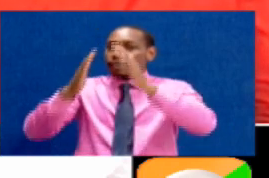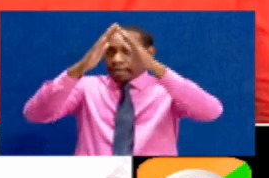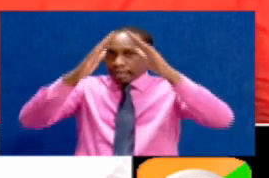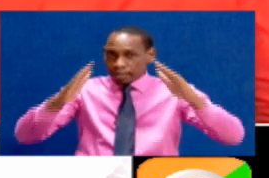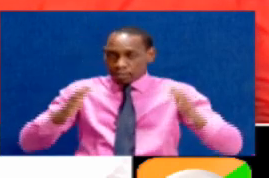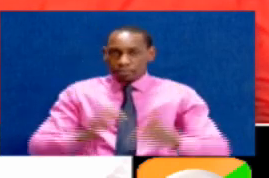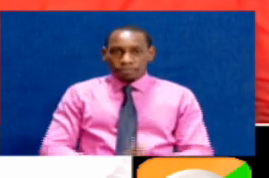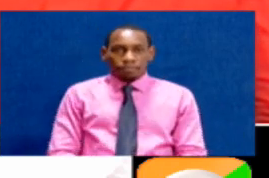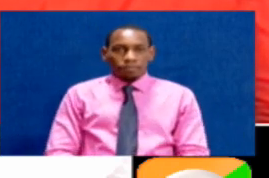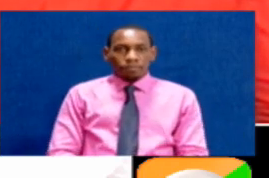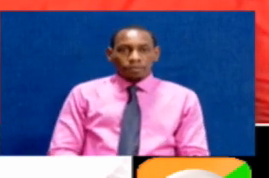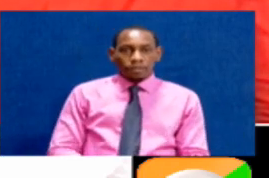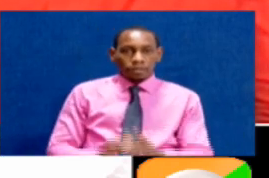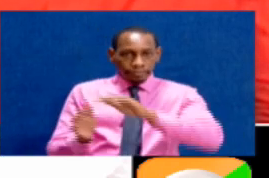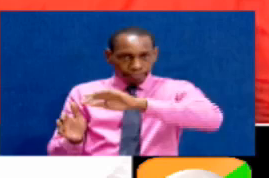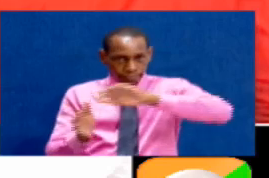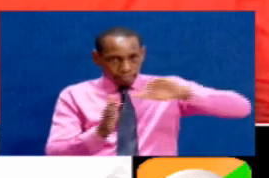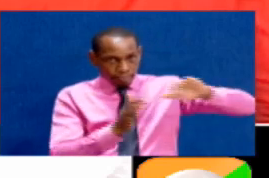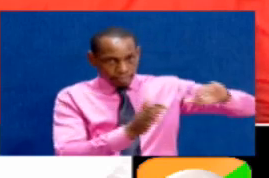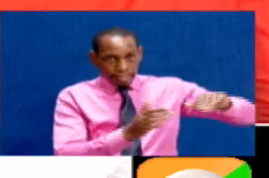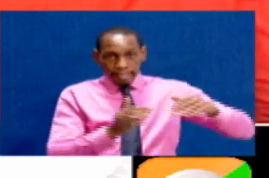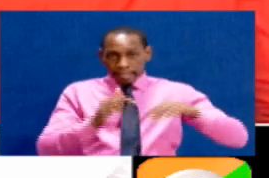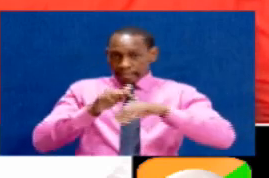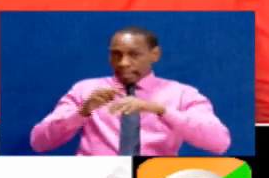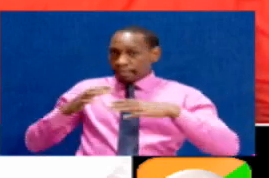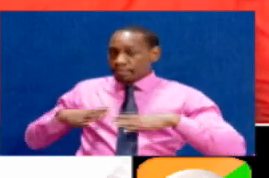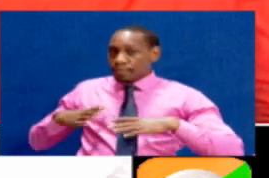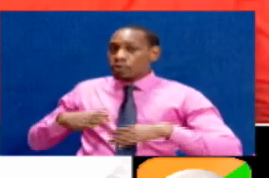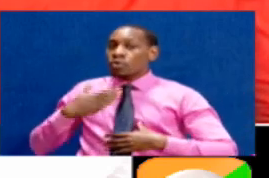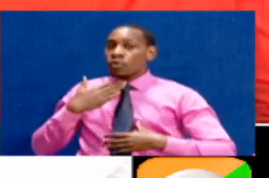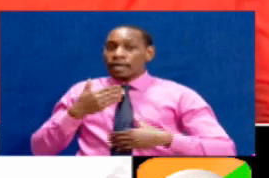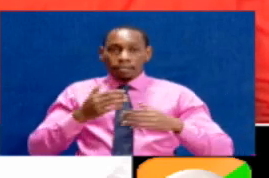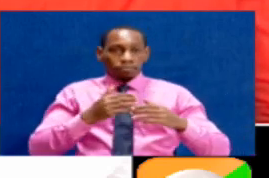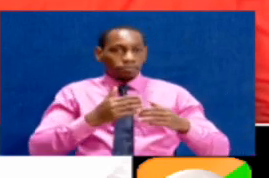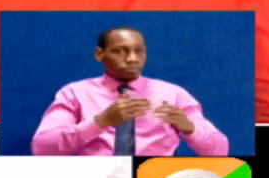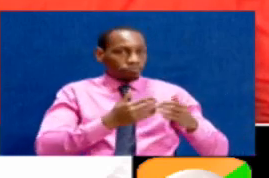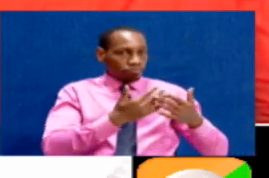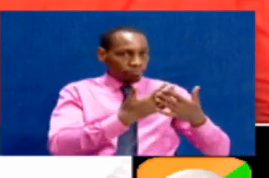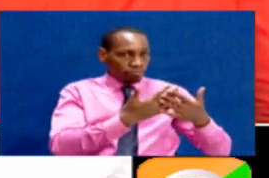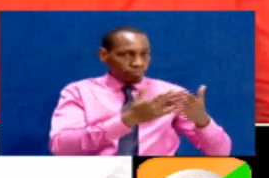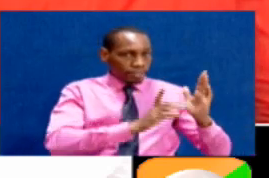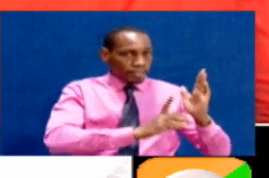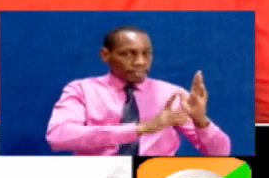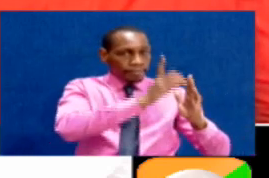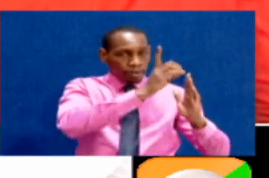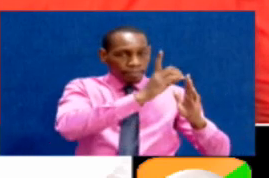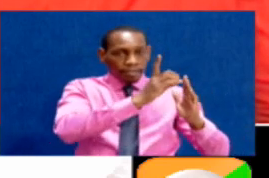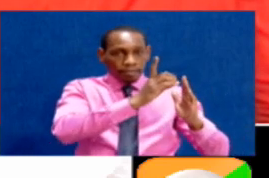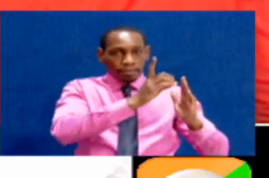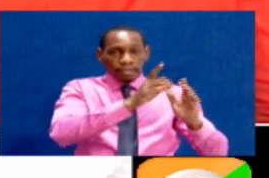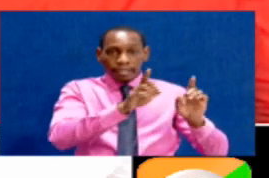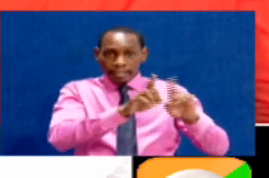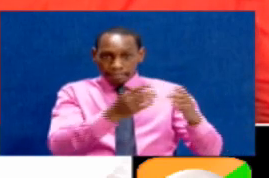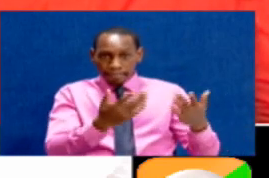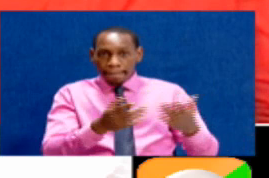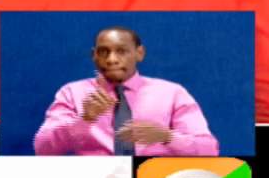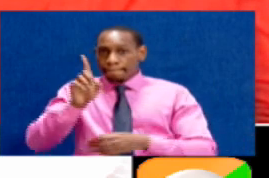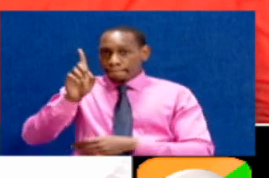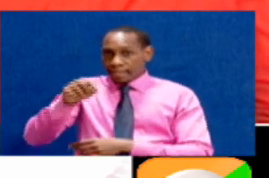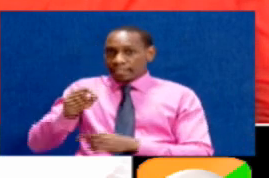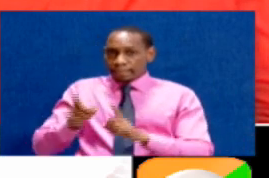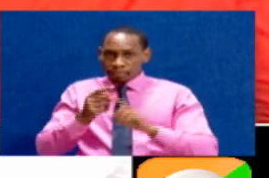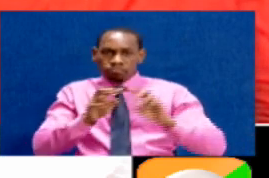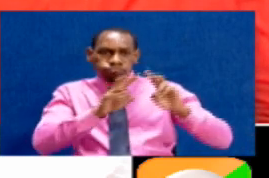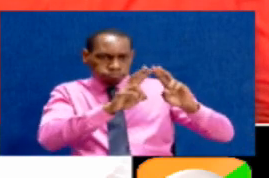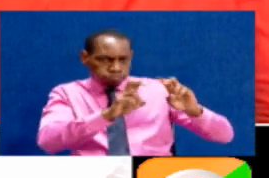houses. The next thing that when people are going into these developments, when you're going to invest in such a development, you need to do your